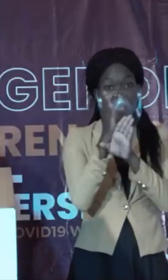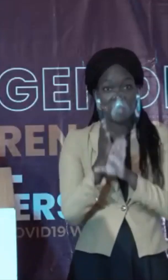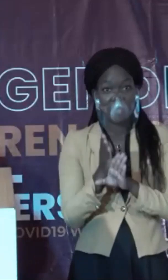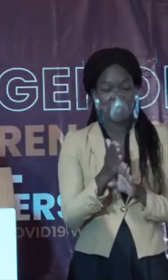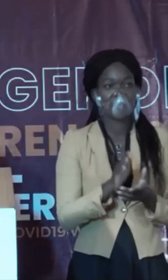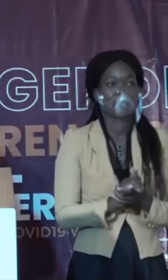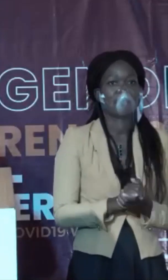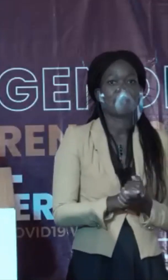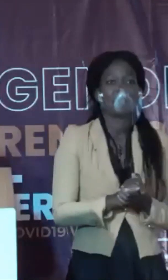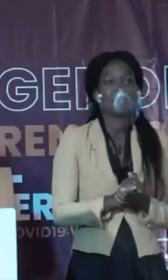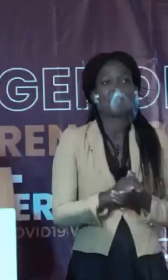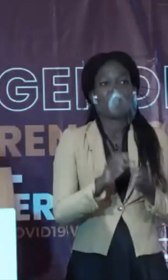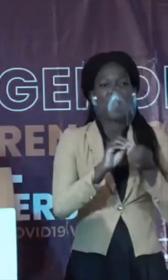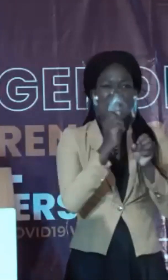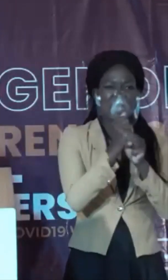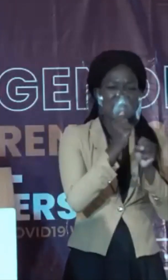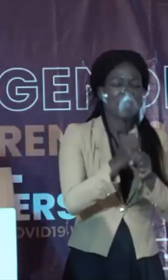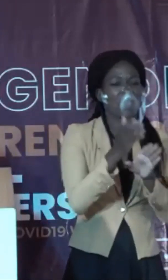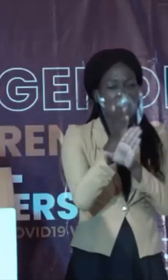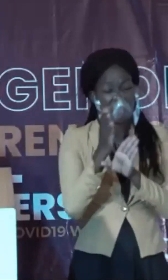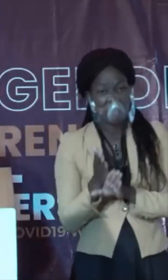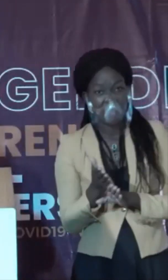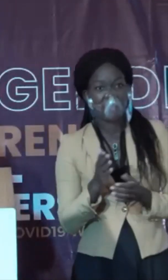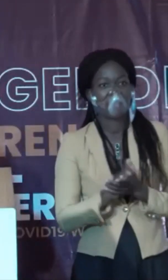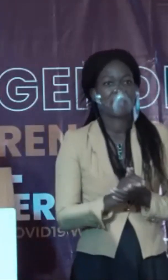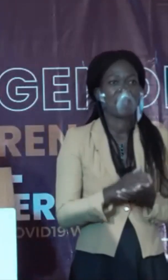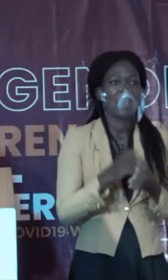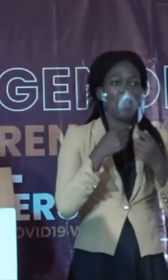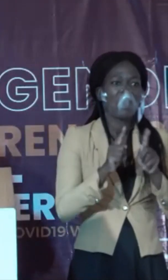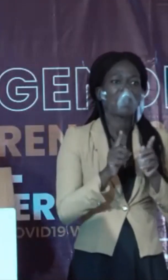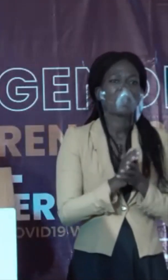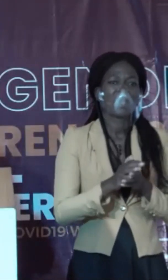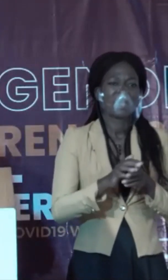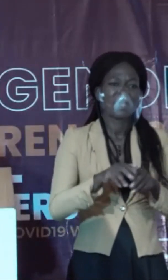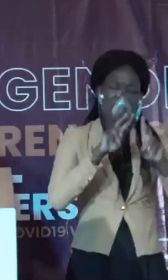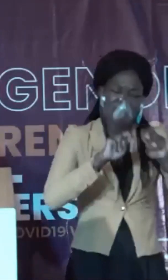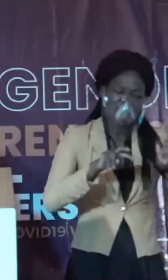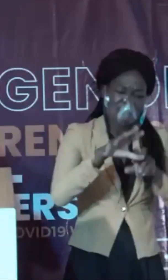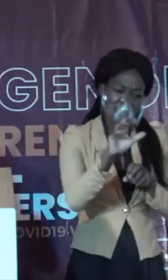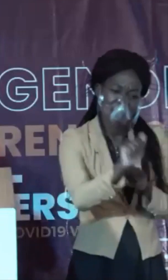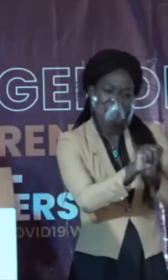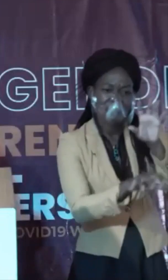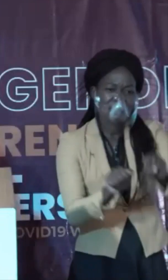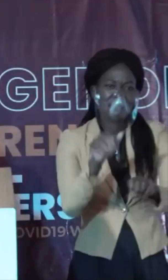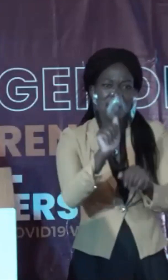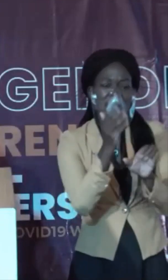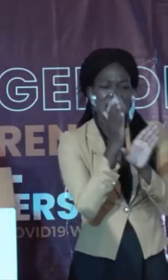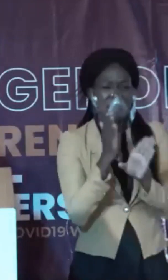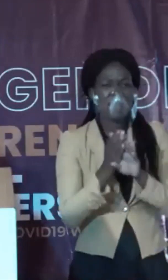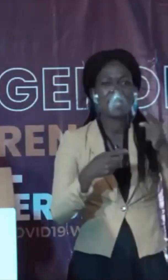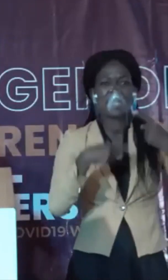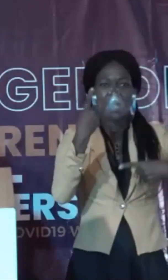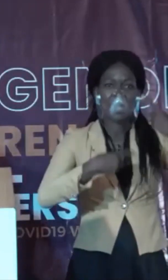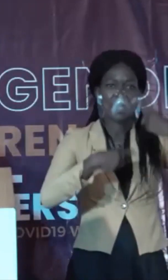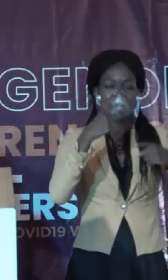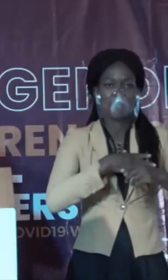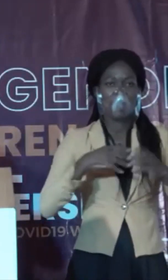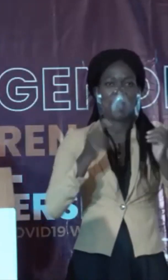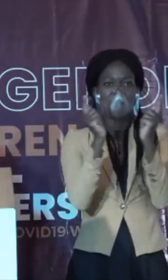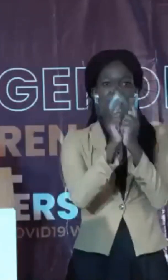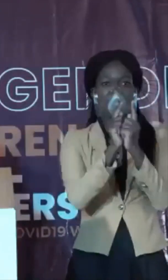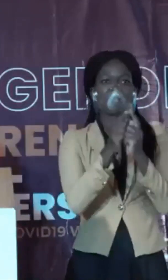from different fields, and we'll be exploring the key challenges women face in accessing financial